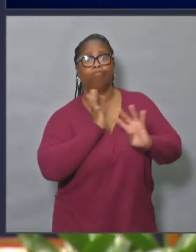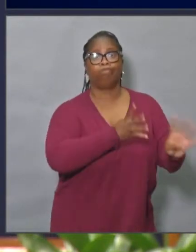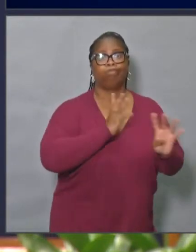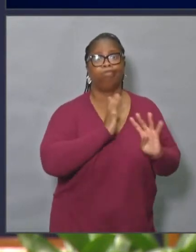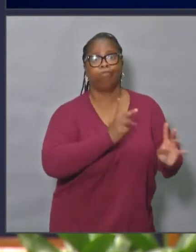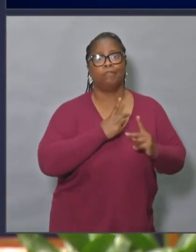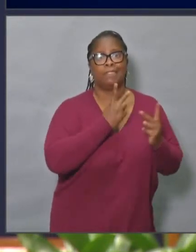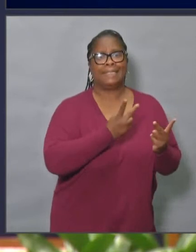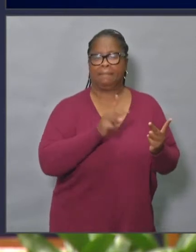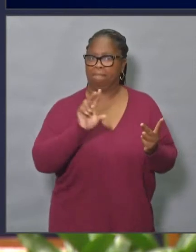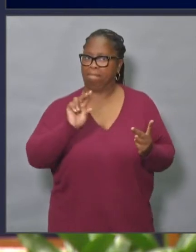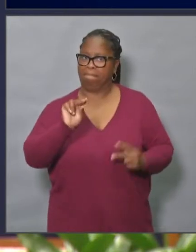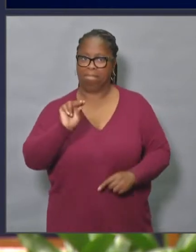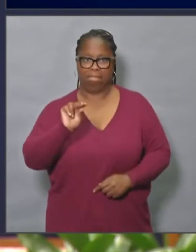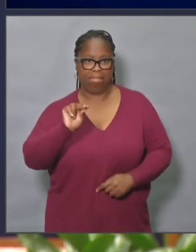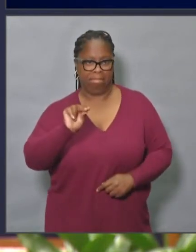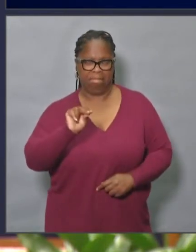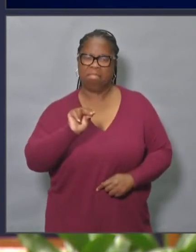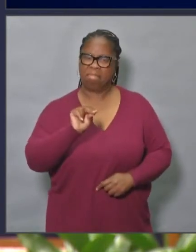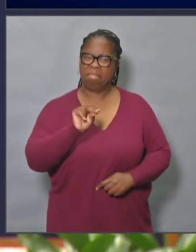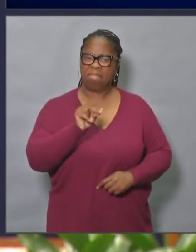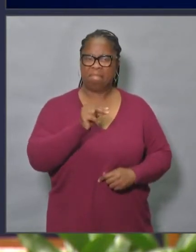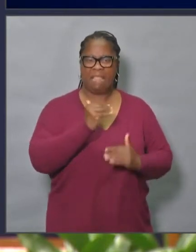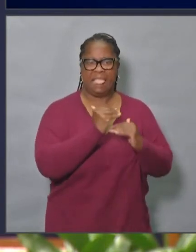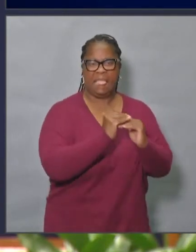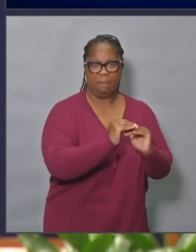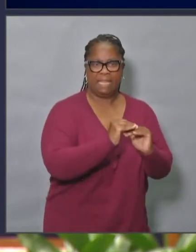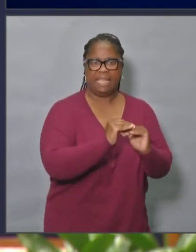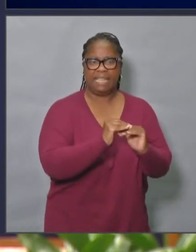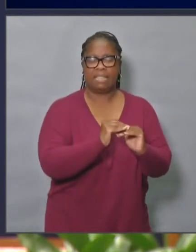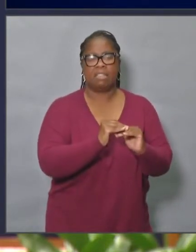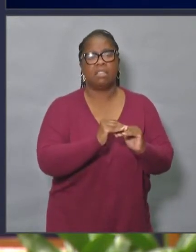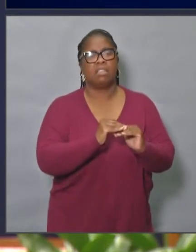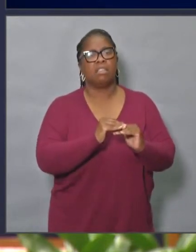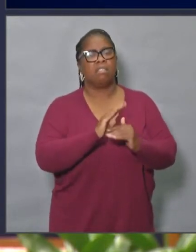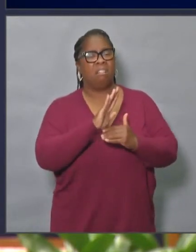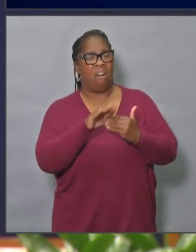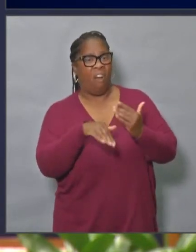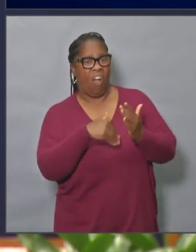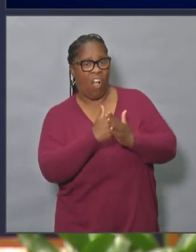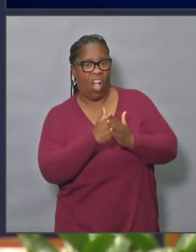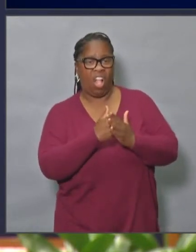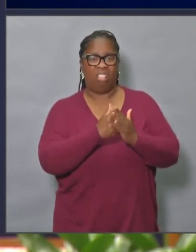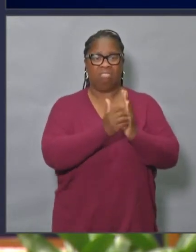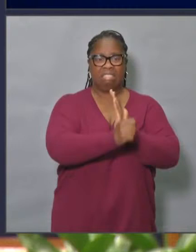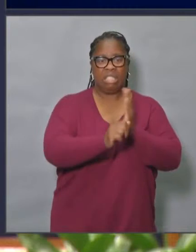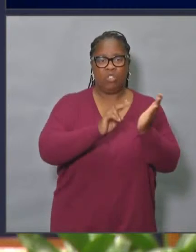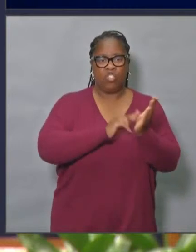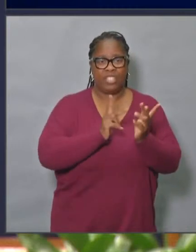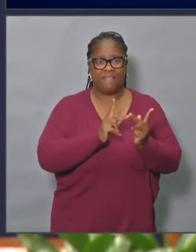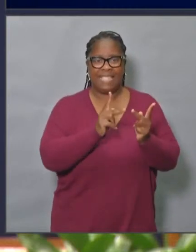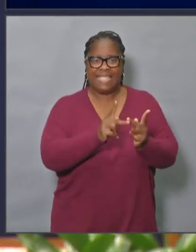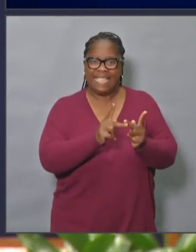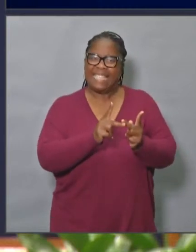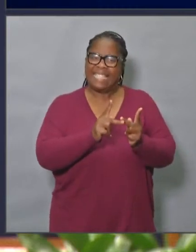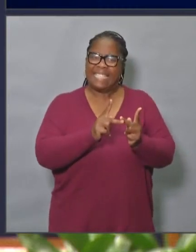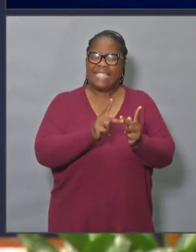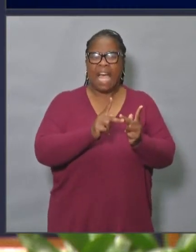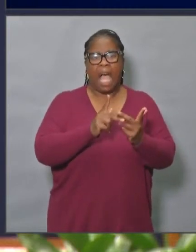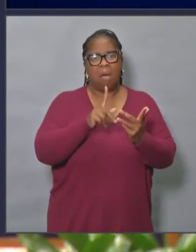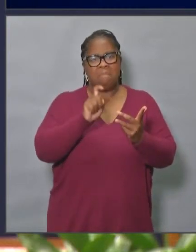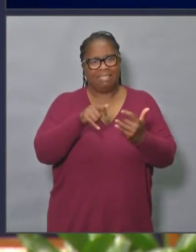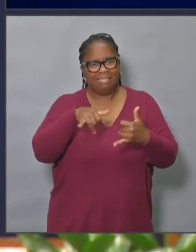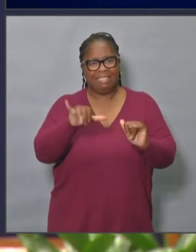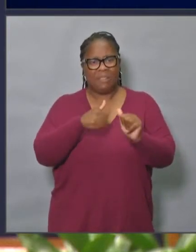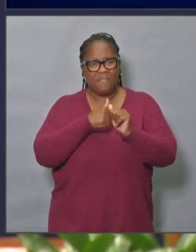that you'll see relaxing across the board at all of the SNFs, given the fact that they do need to be 28 days